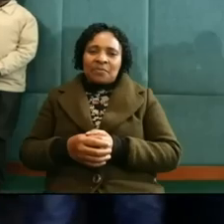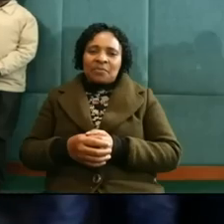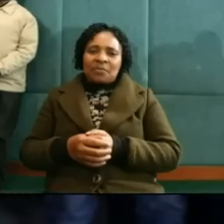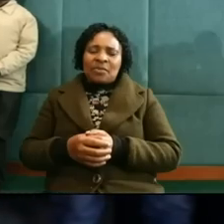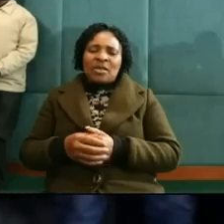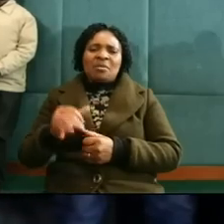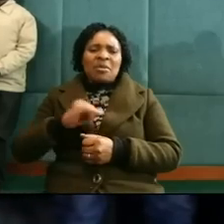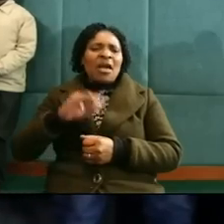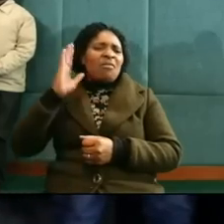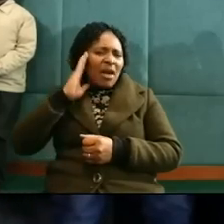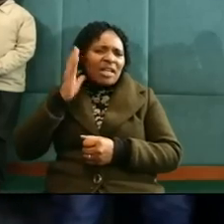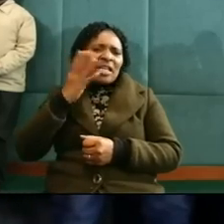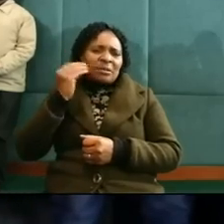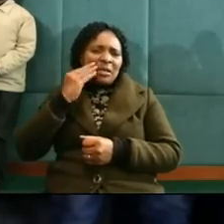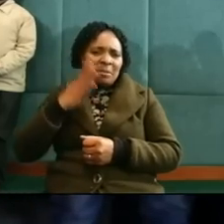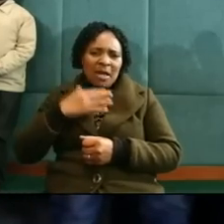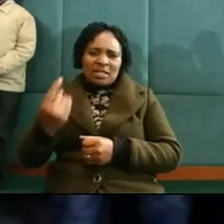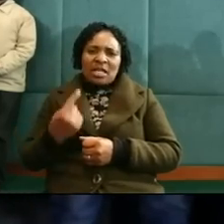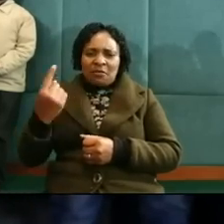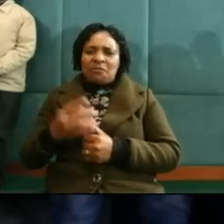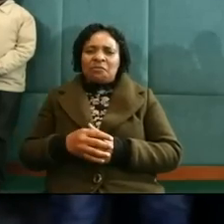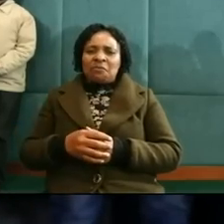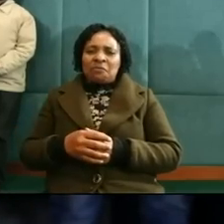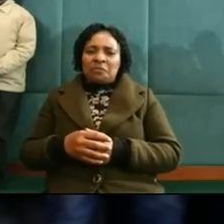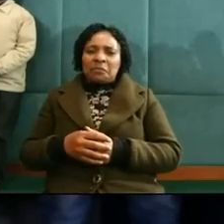I have had that experience myself.